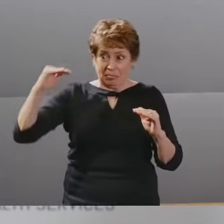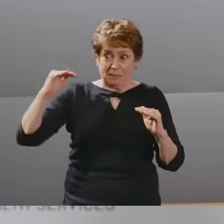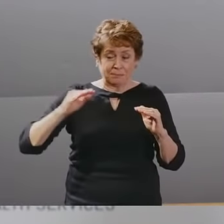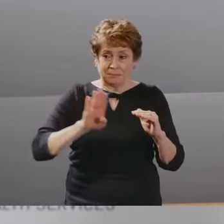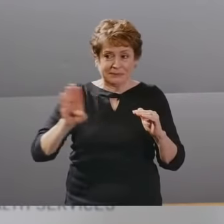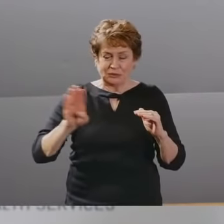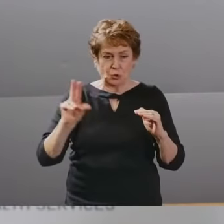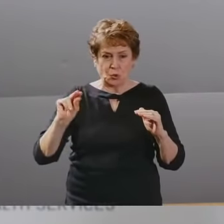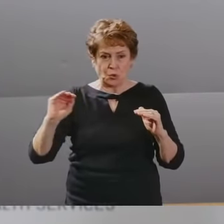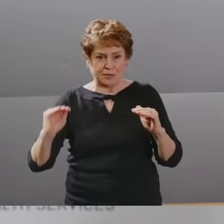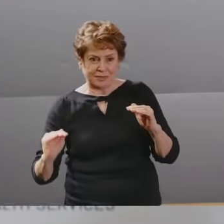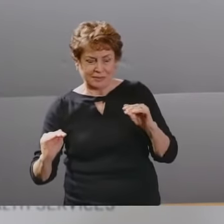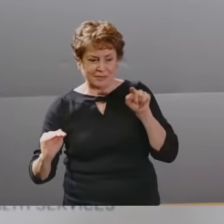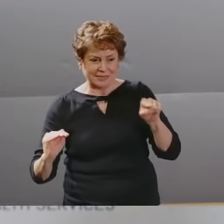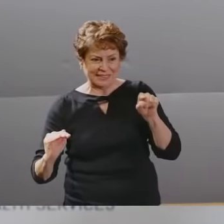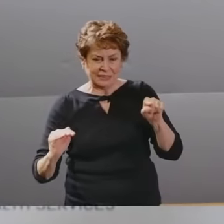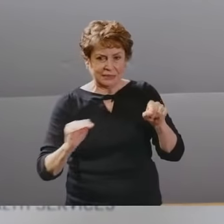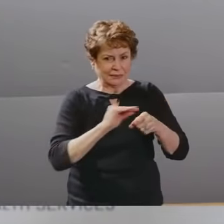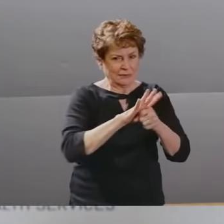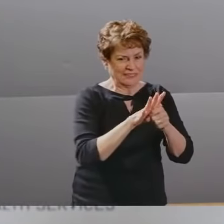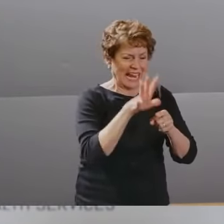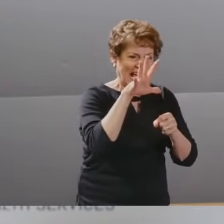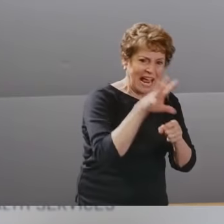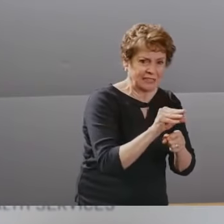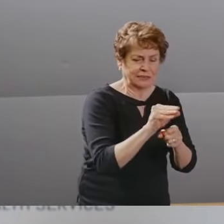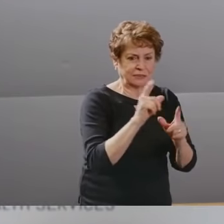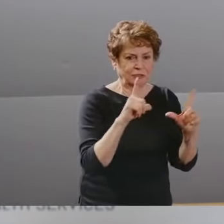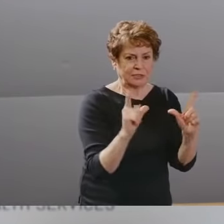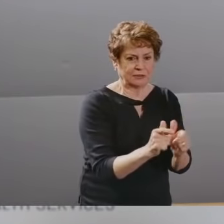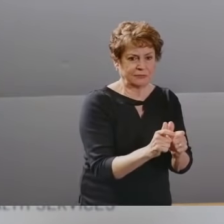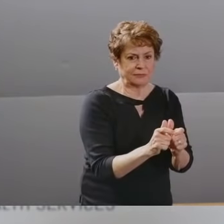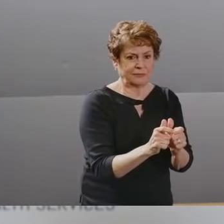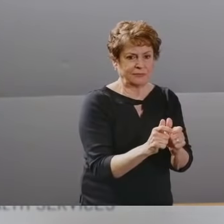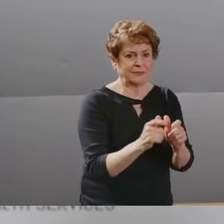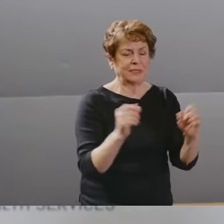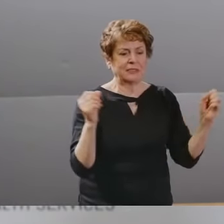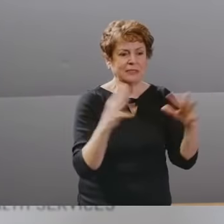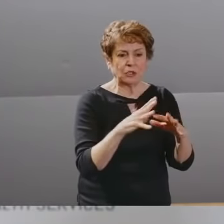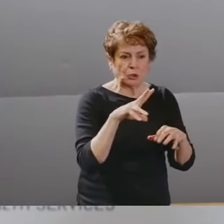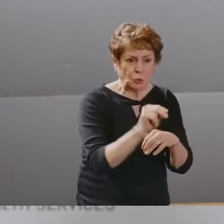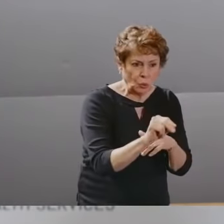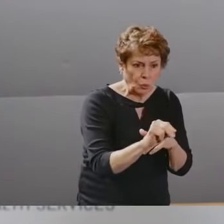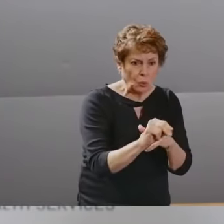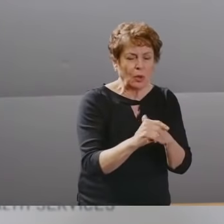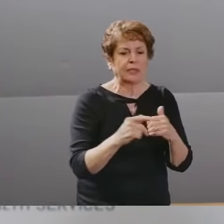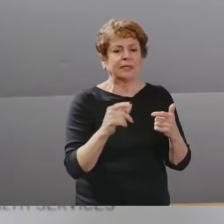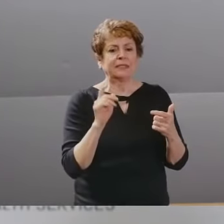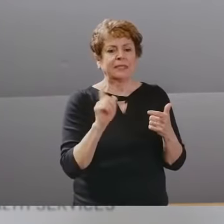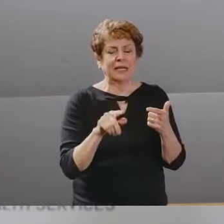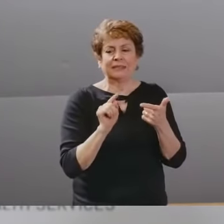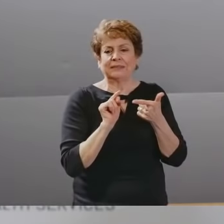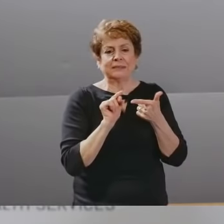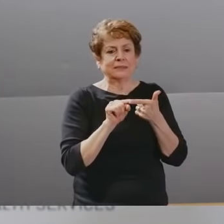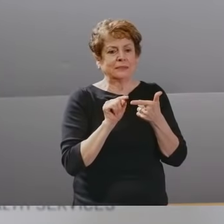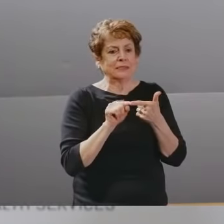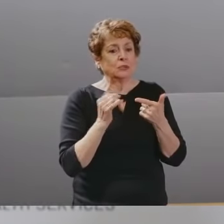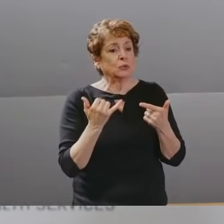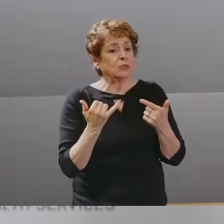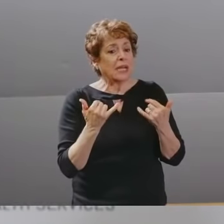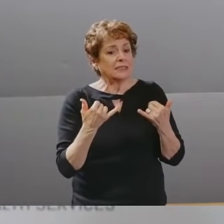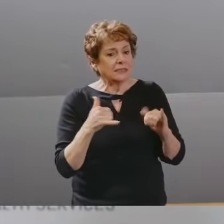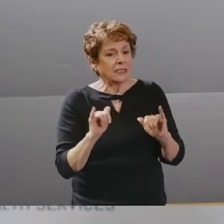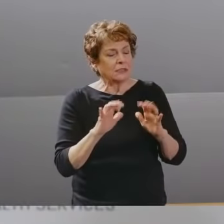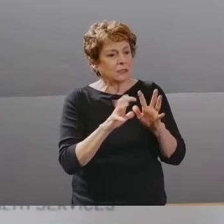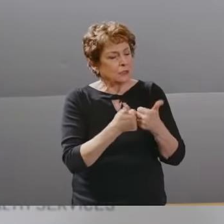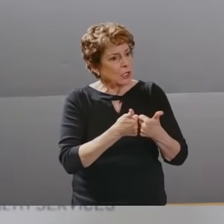to date, with all the challenges in front of us, we continue to press on that front, prioritizing lives.